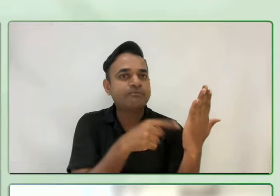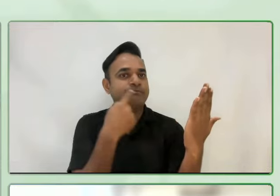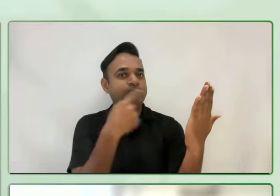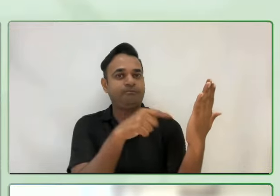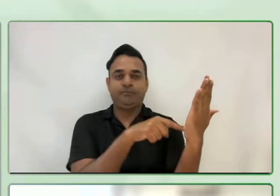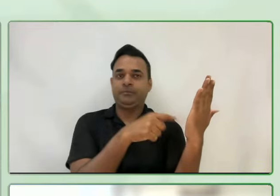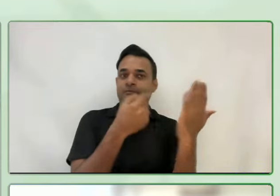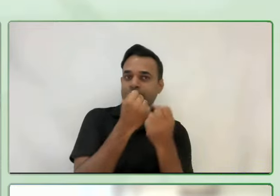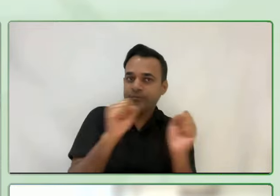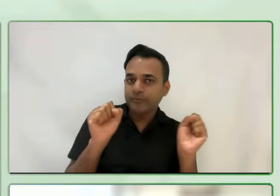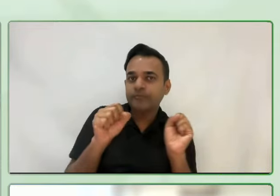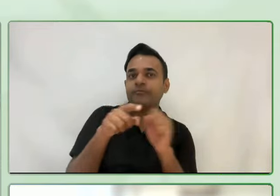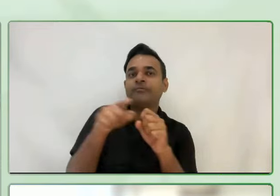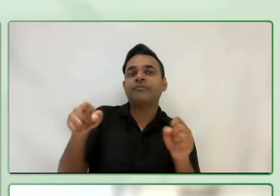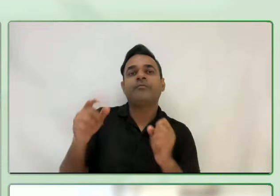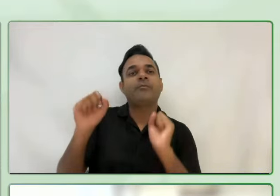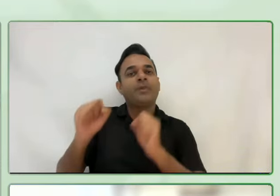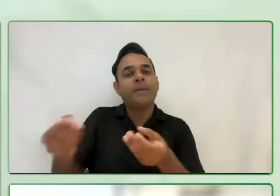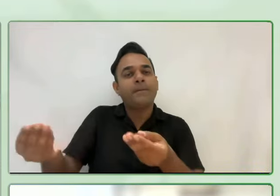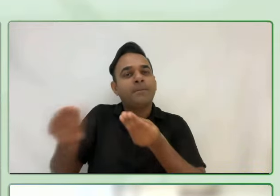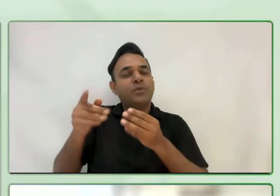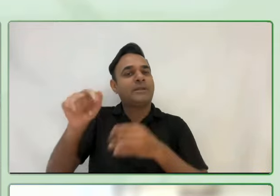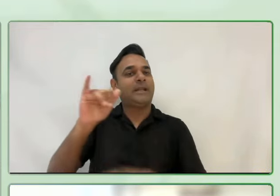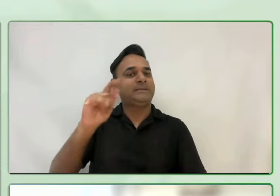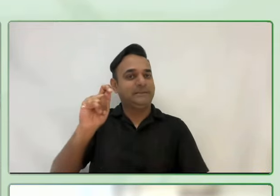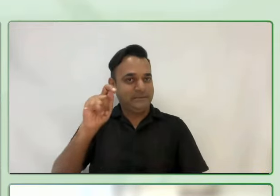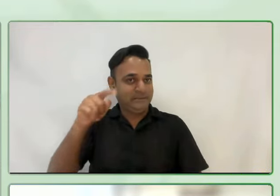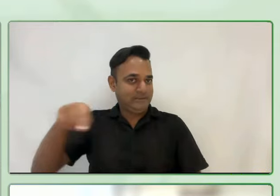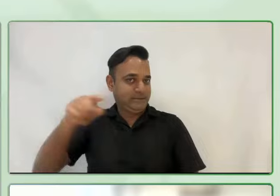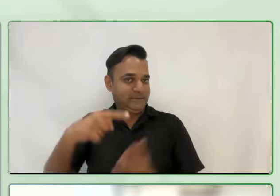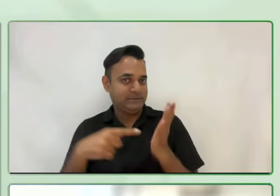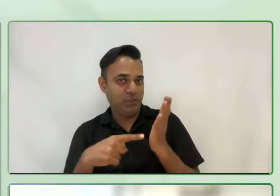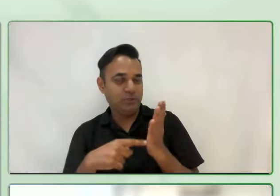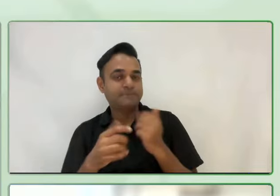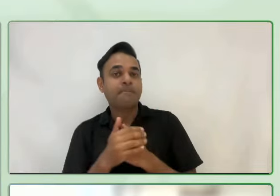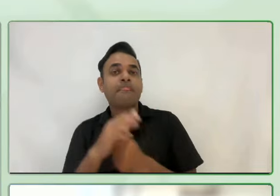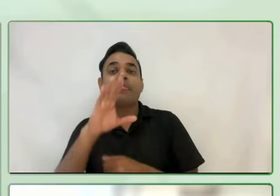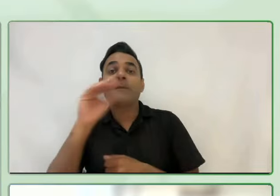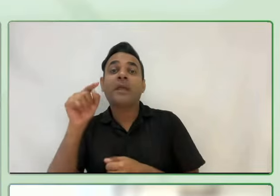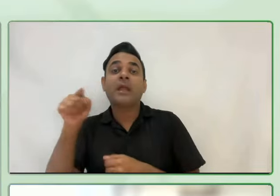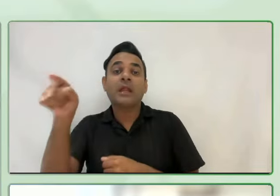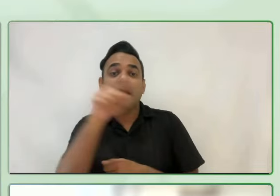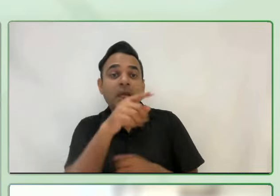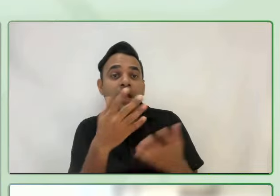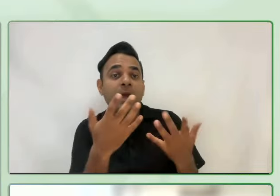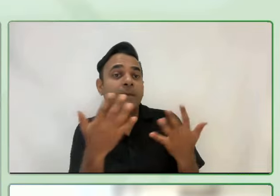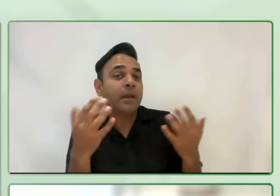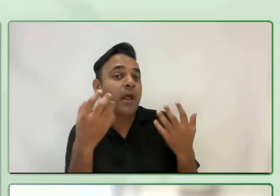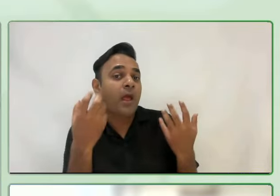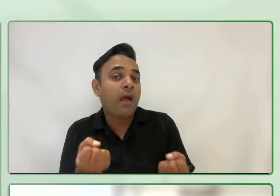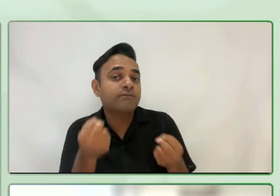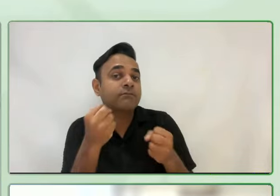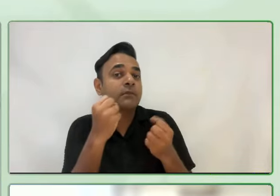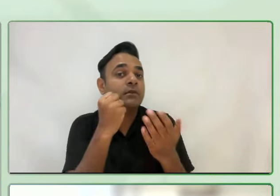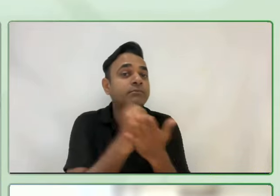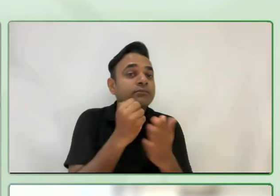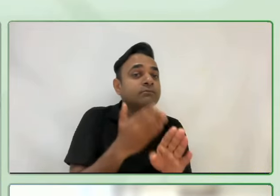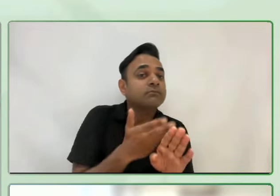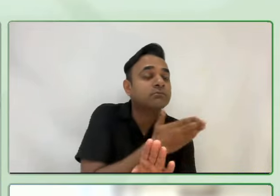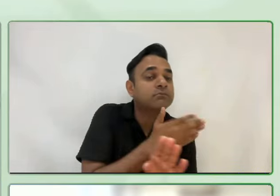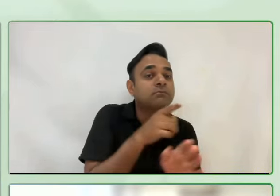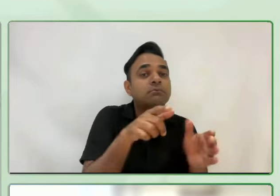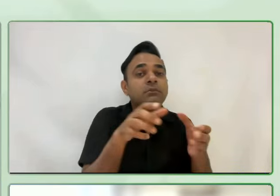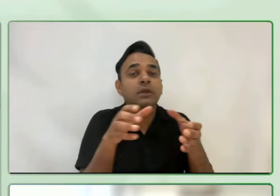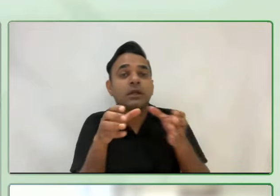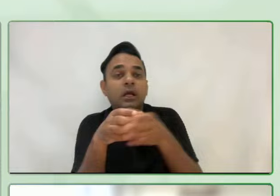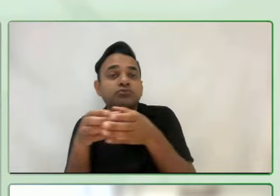fears disappear overnight. So once they look at the range of products, these are productivity products as well. They're not just for